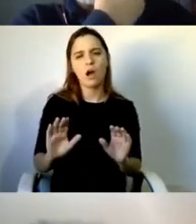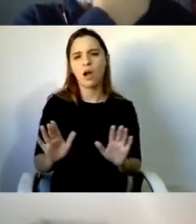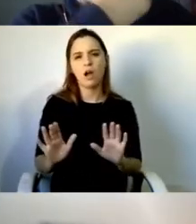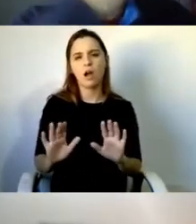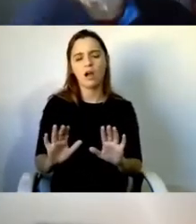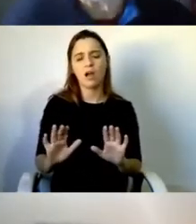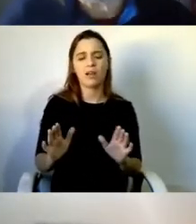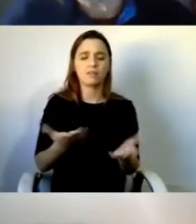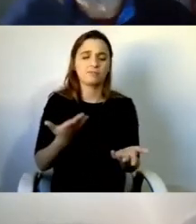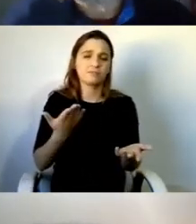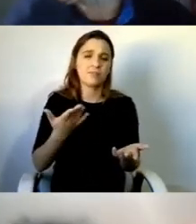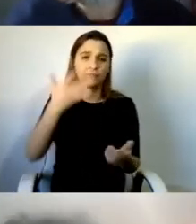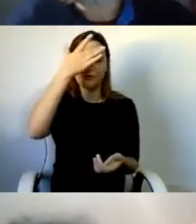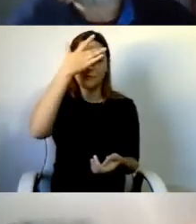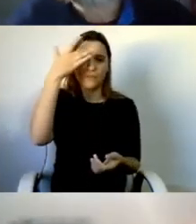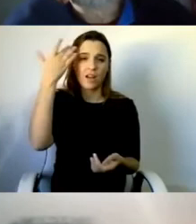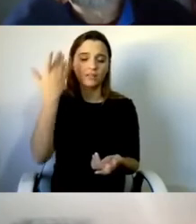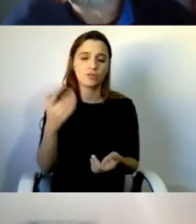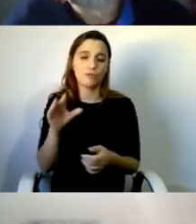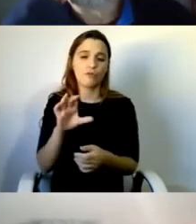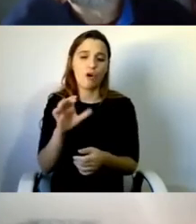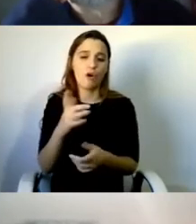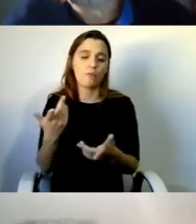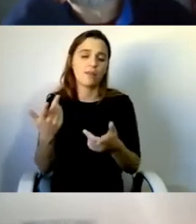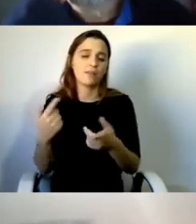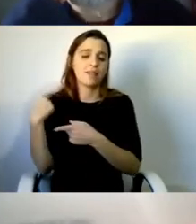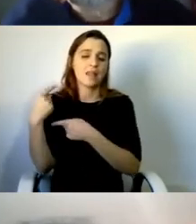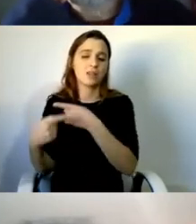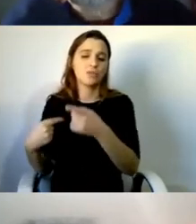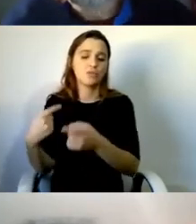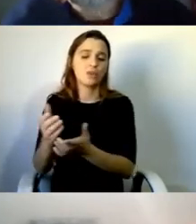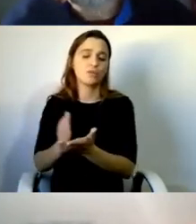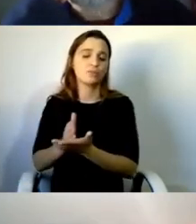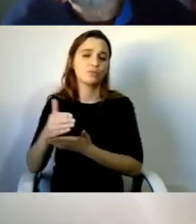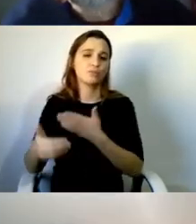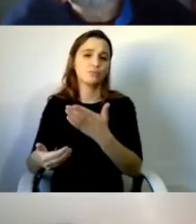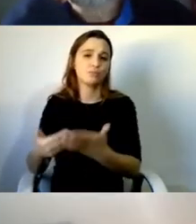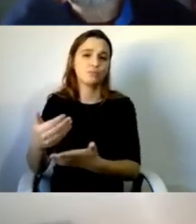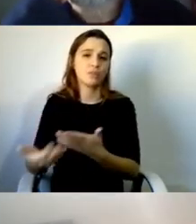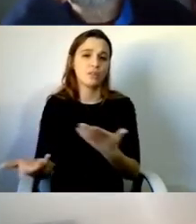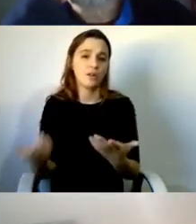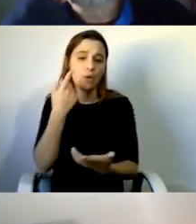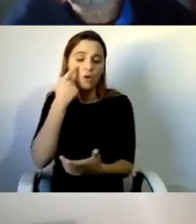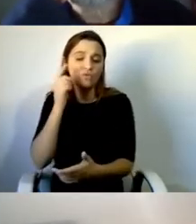known, which are traditional, which are based on the approach of one size fits all.